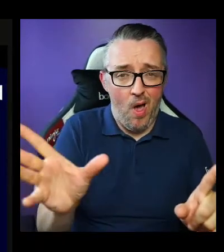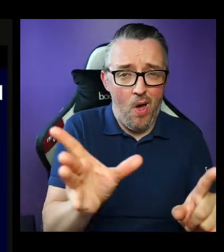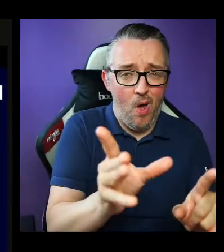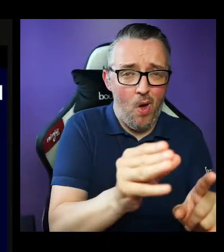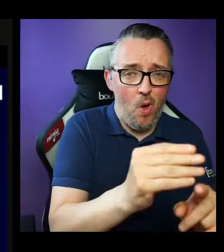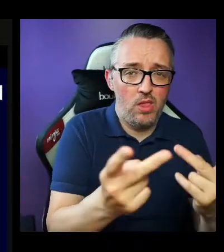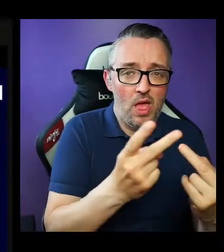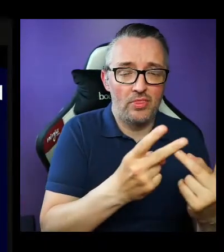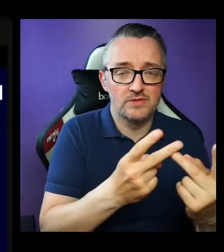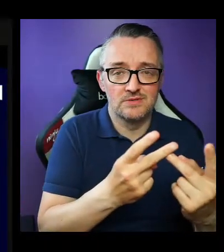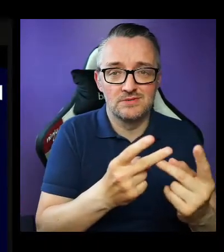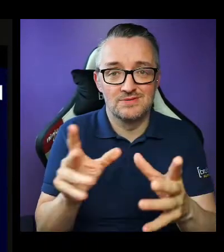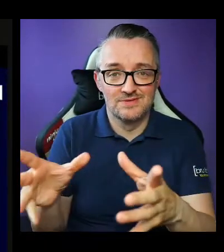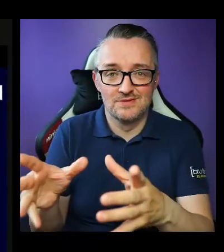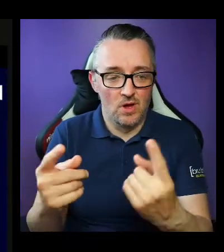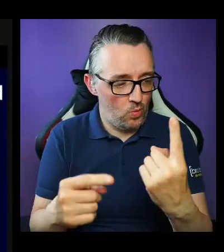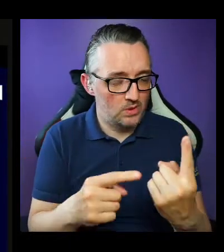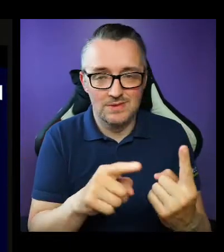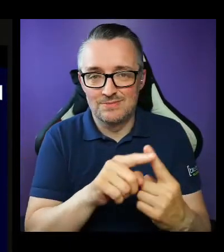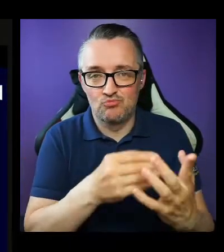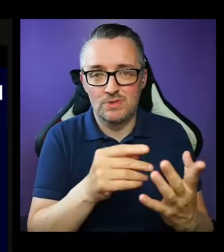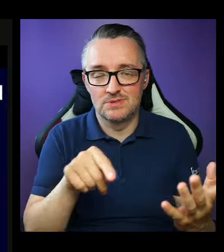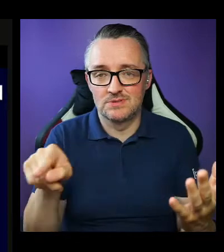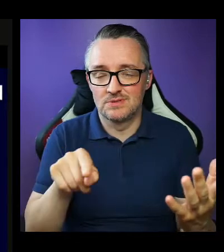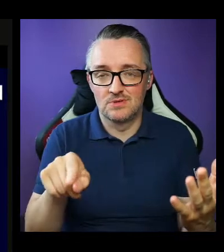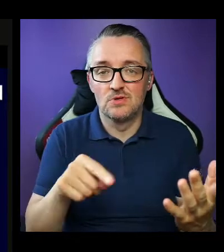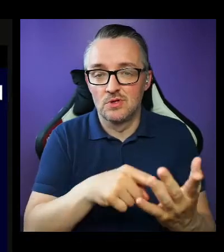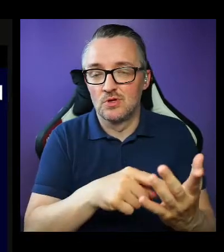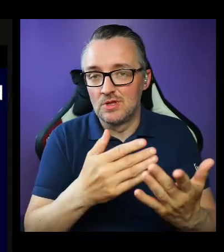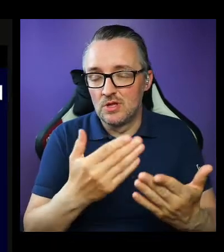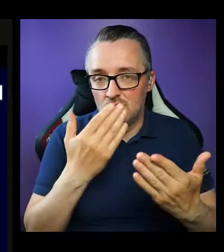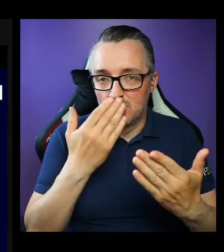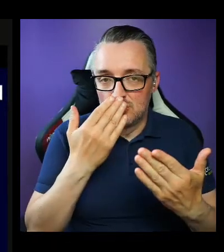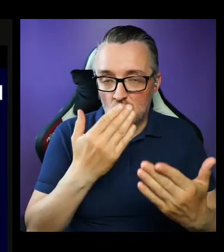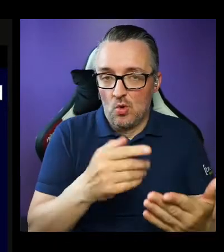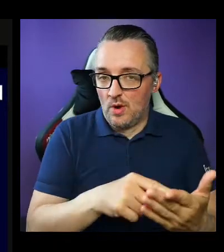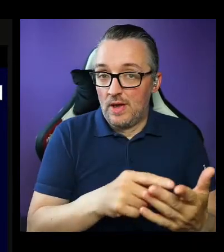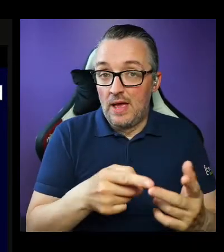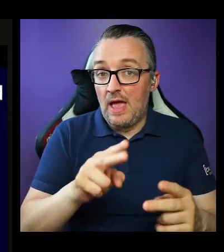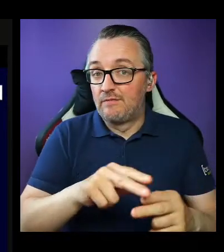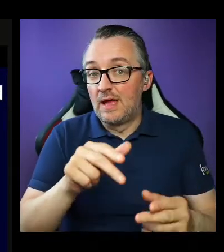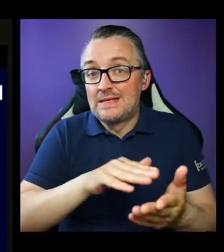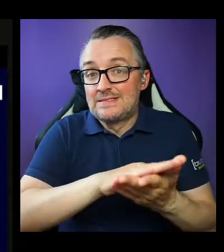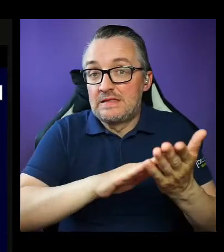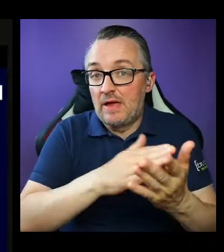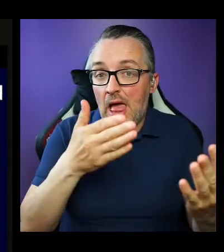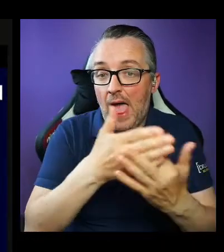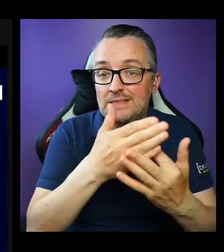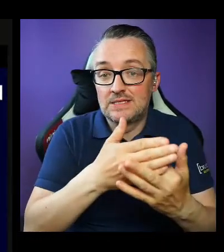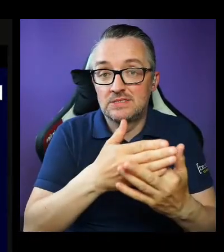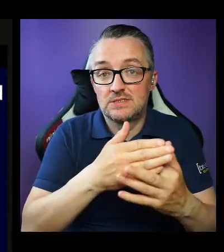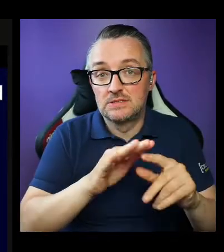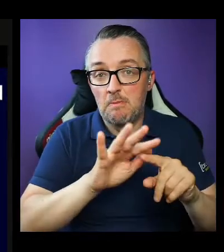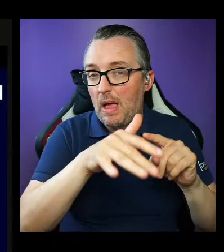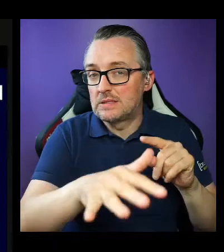in DynamoDB. So really that just shows if you don't define your access patterns, and we weren't